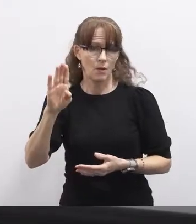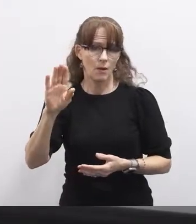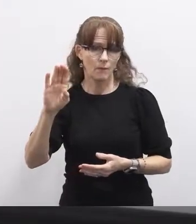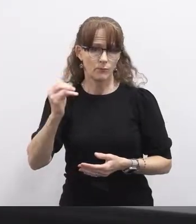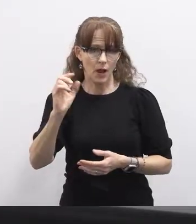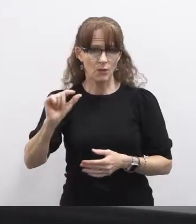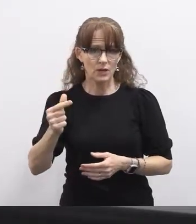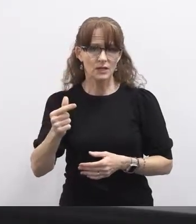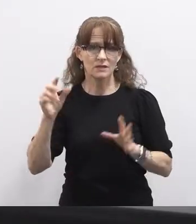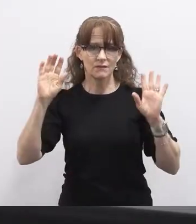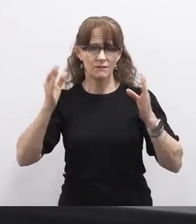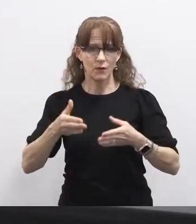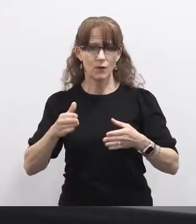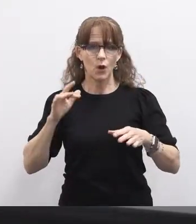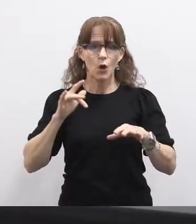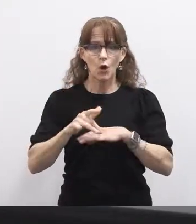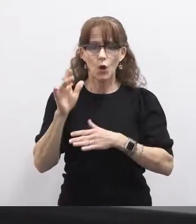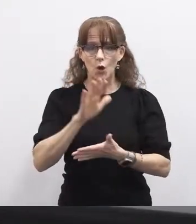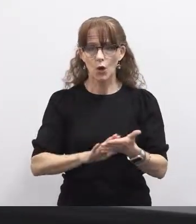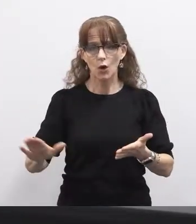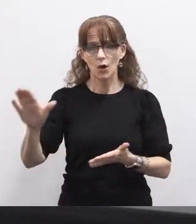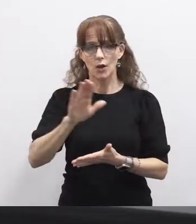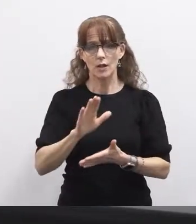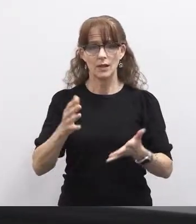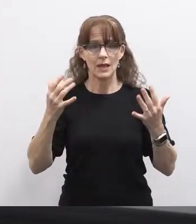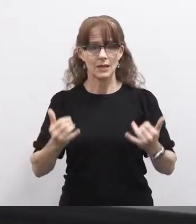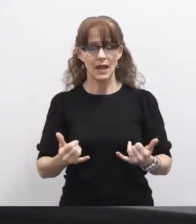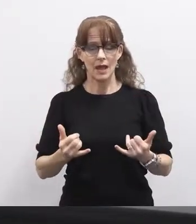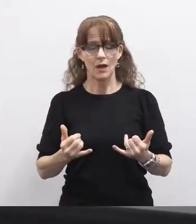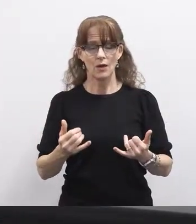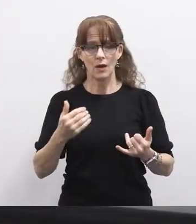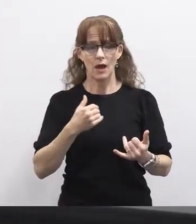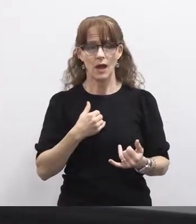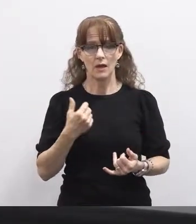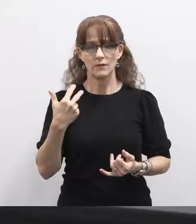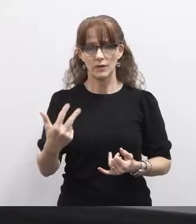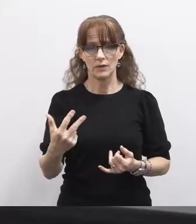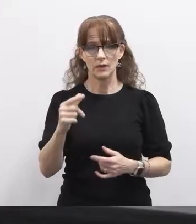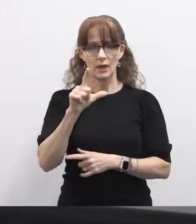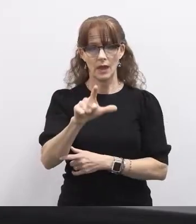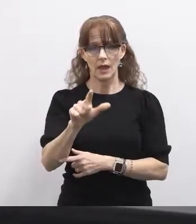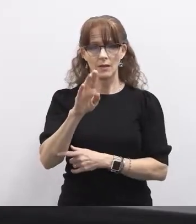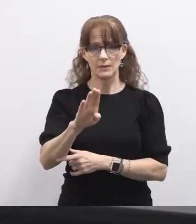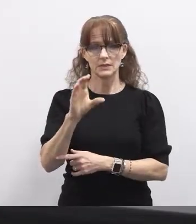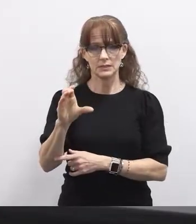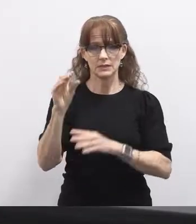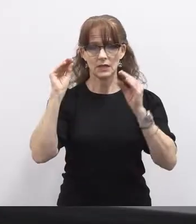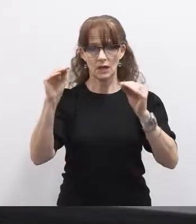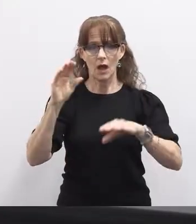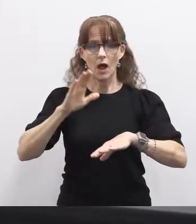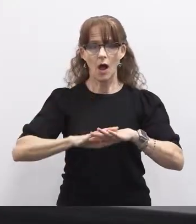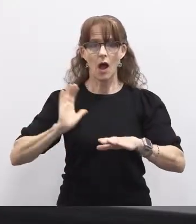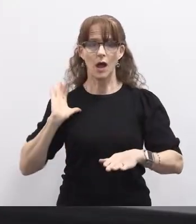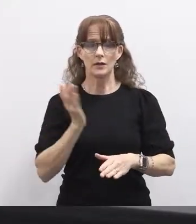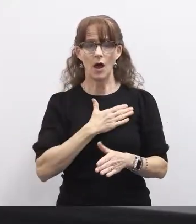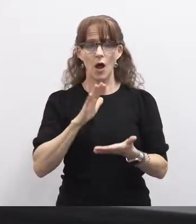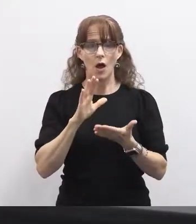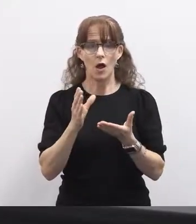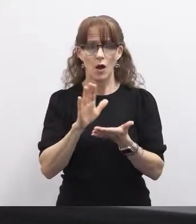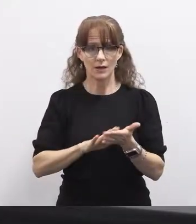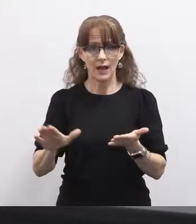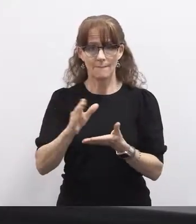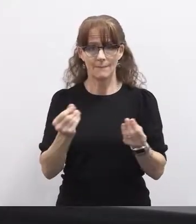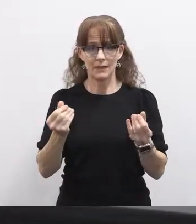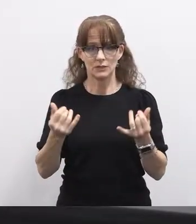currently focuses on early college. Right now, we currently have 3 LBCC courses being taught on our campus right now